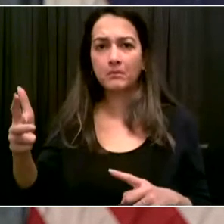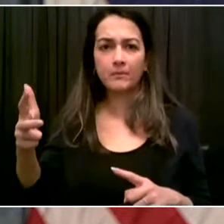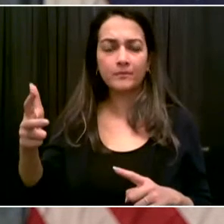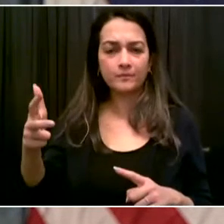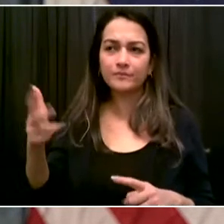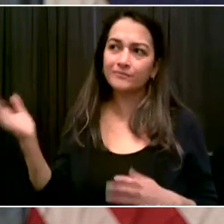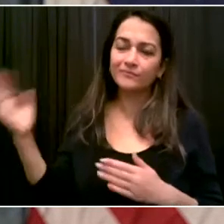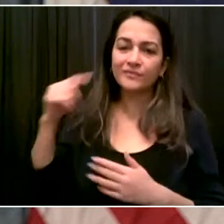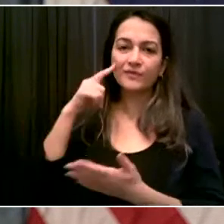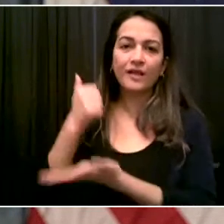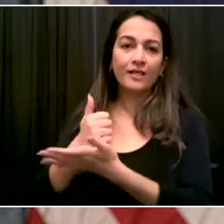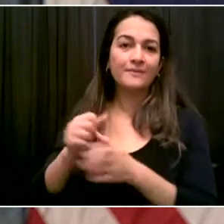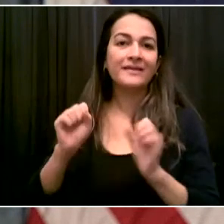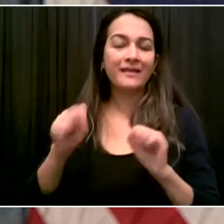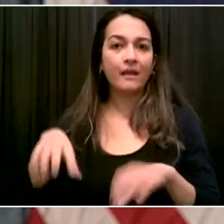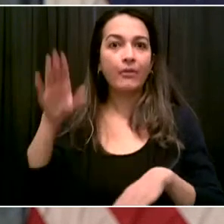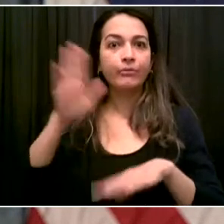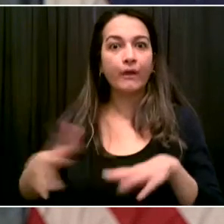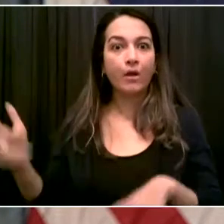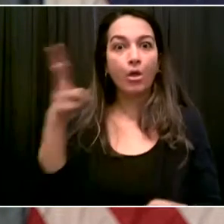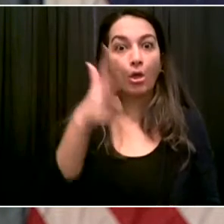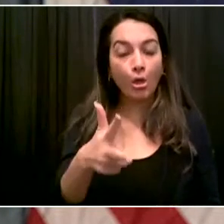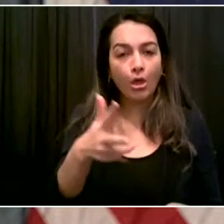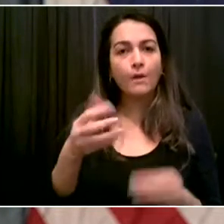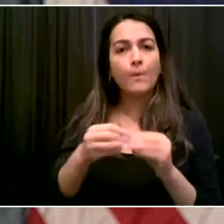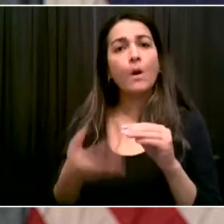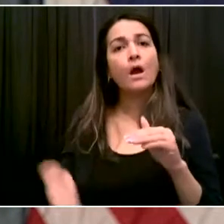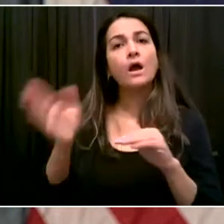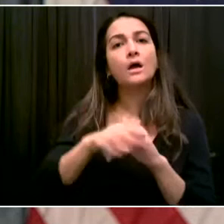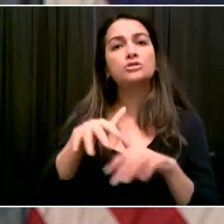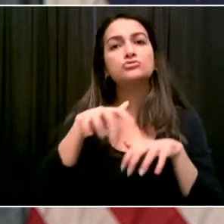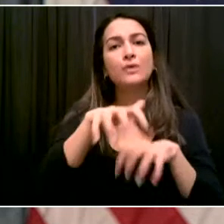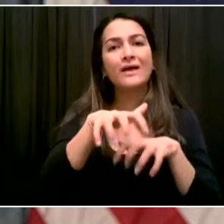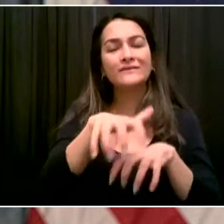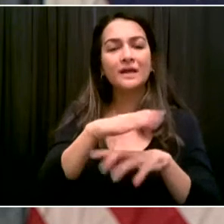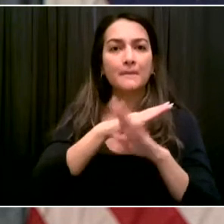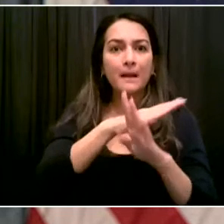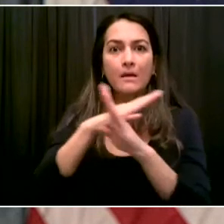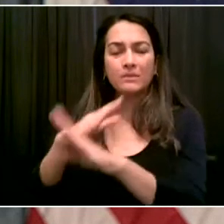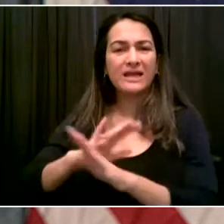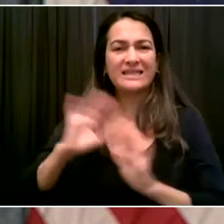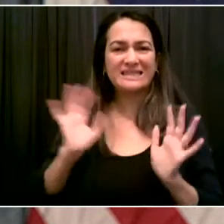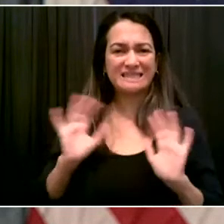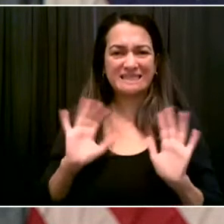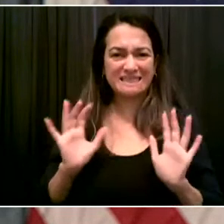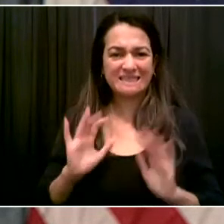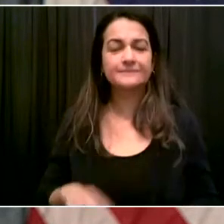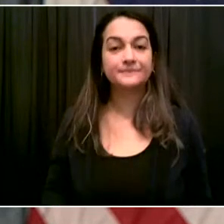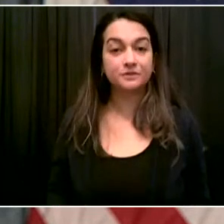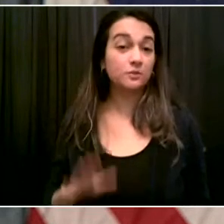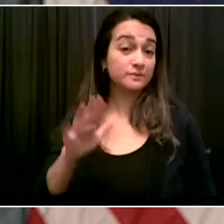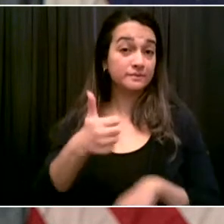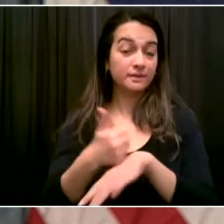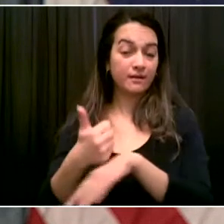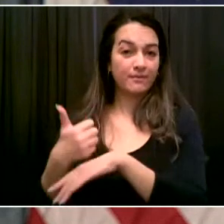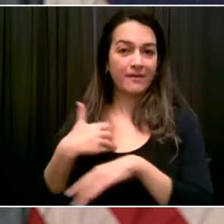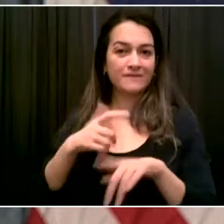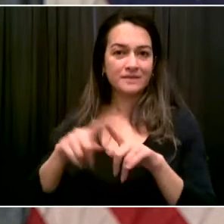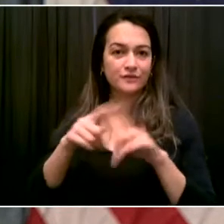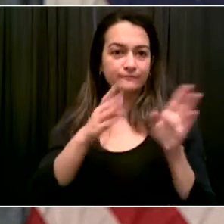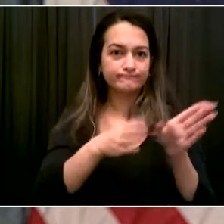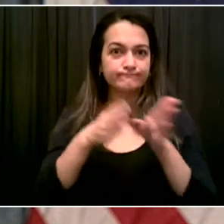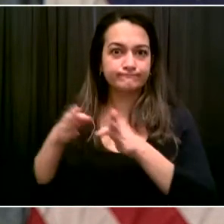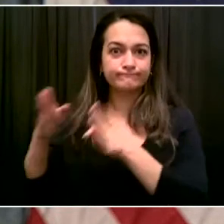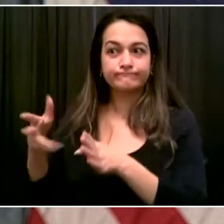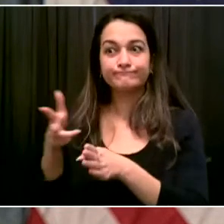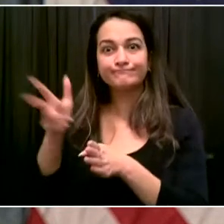repairs, these are repairs that have been previously announced. There are a number of sections of the road that have been previously identified as being in worse